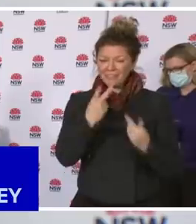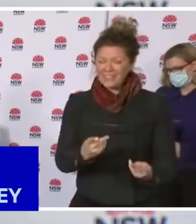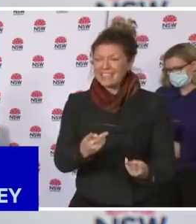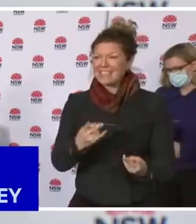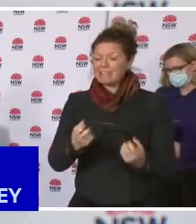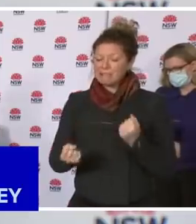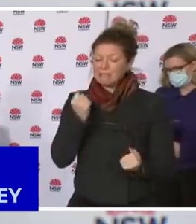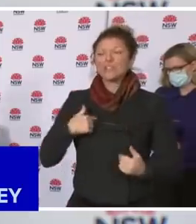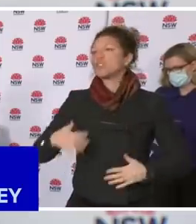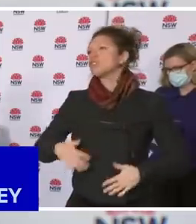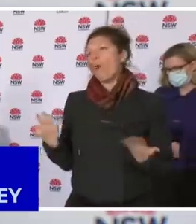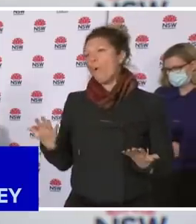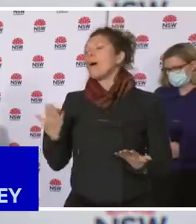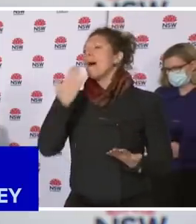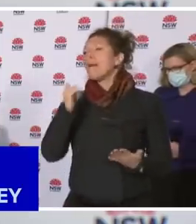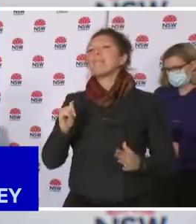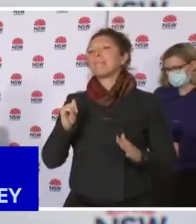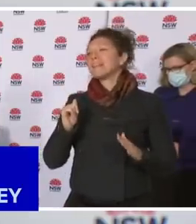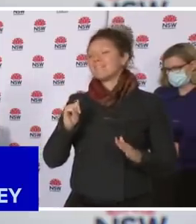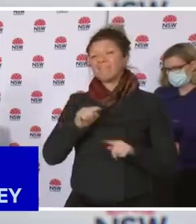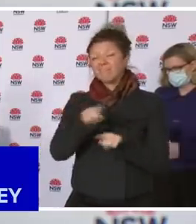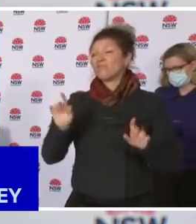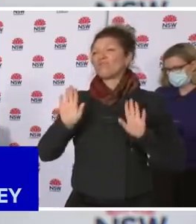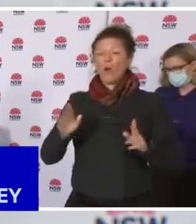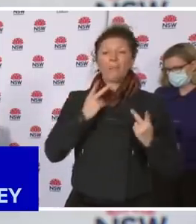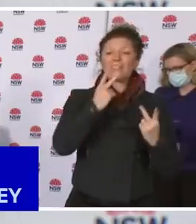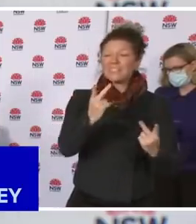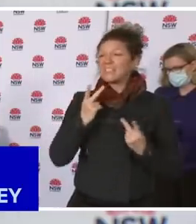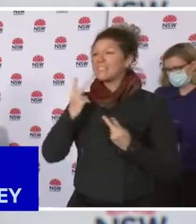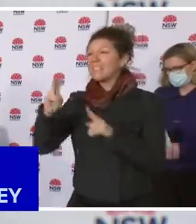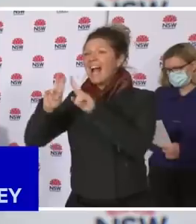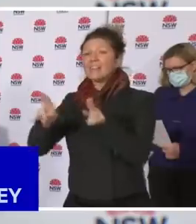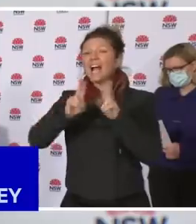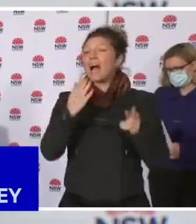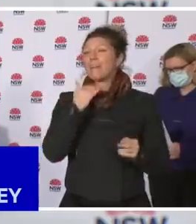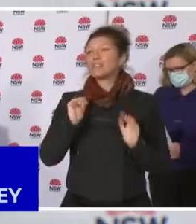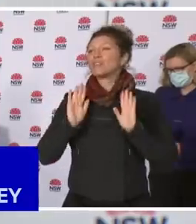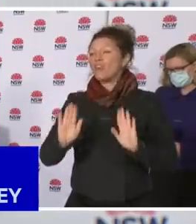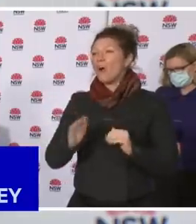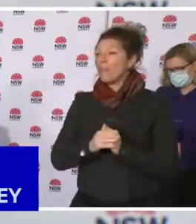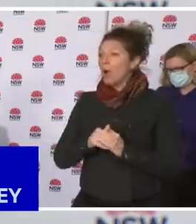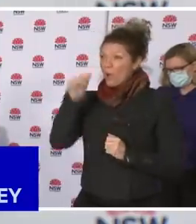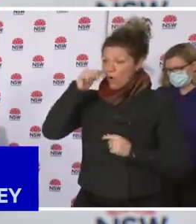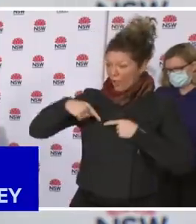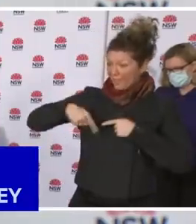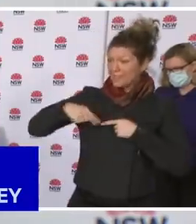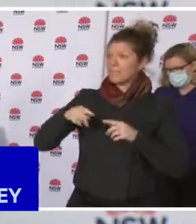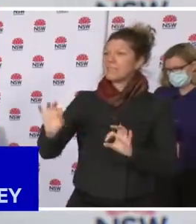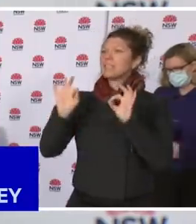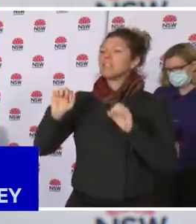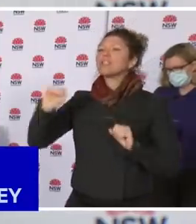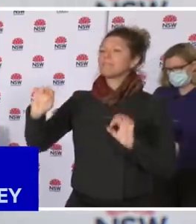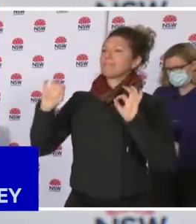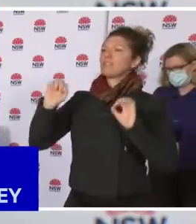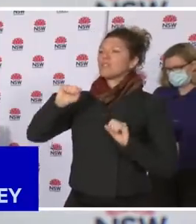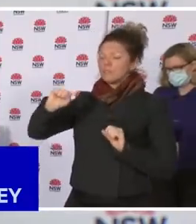I please get that message out as strongly as I can? I also know this week there will be special celebrations around Al-Adha, and I just